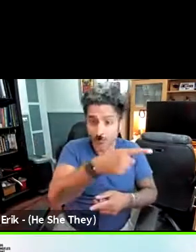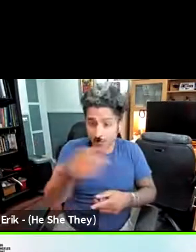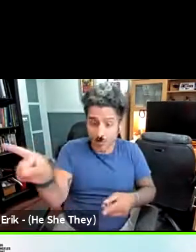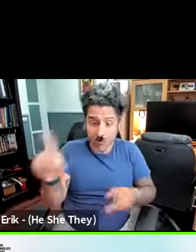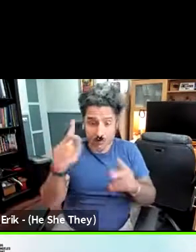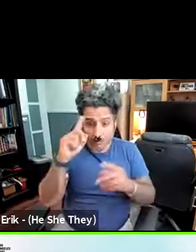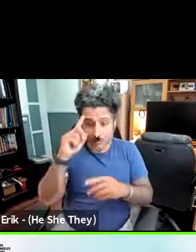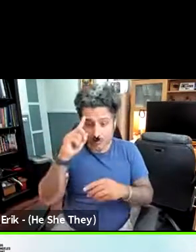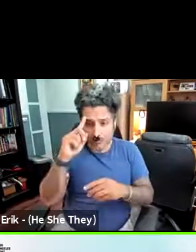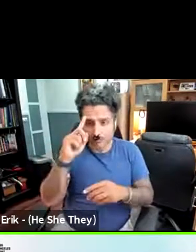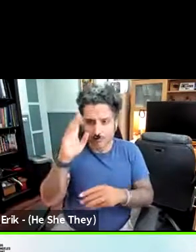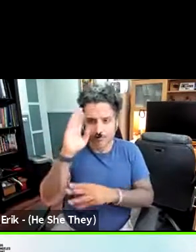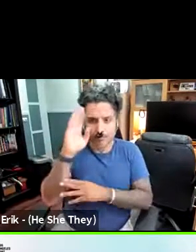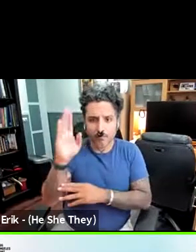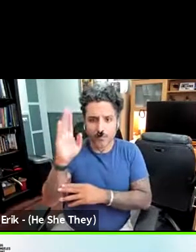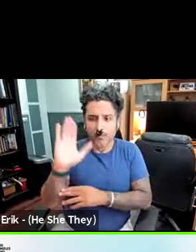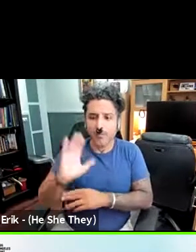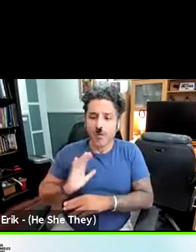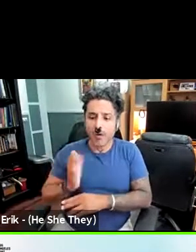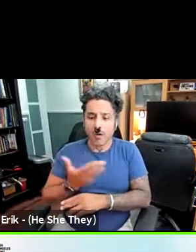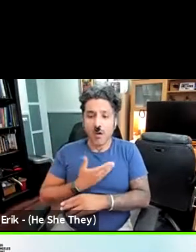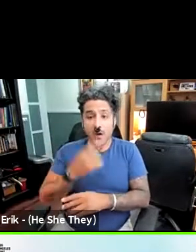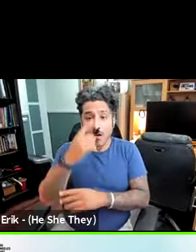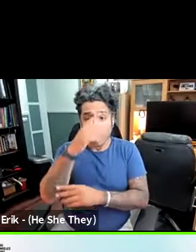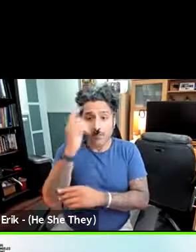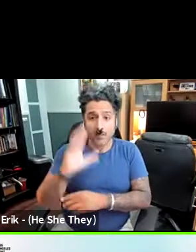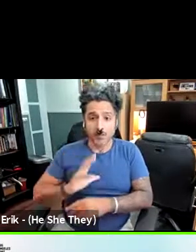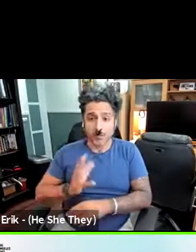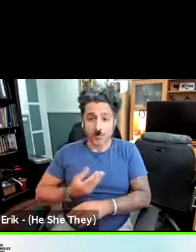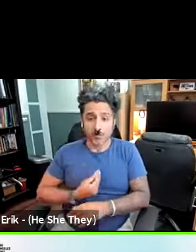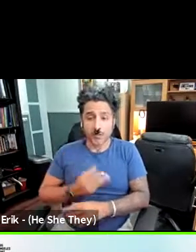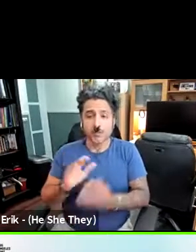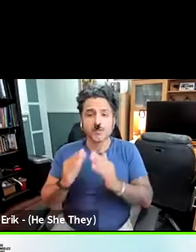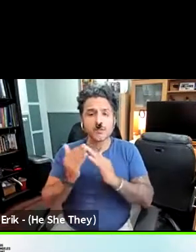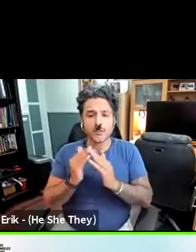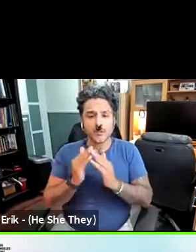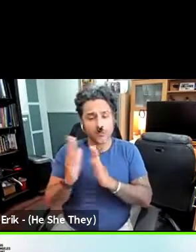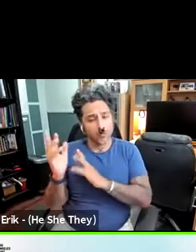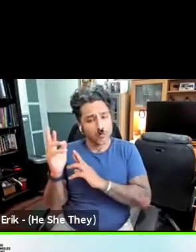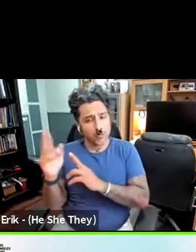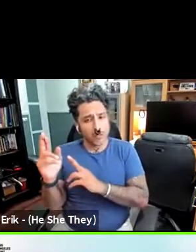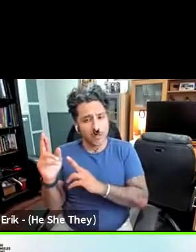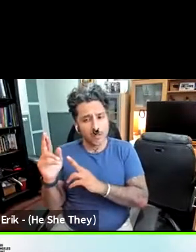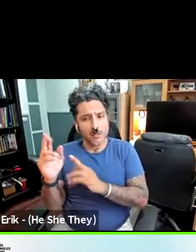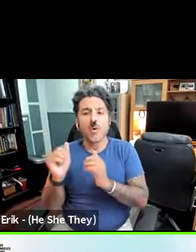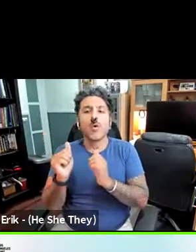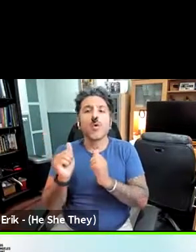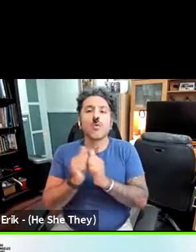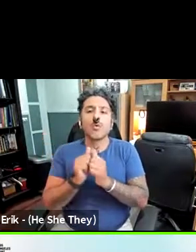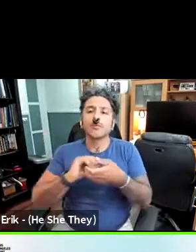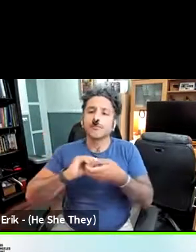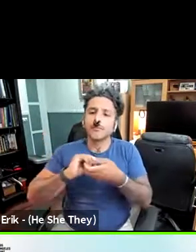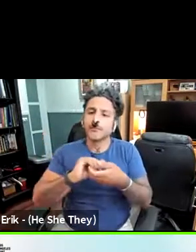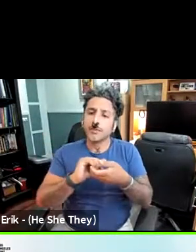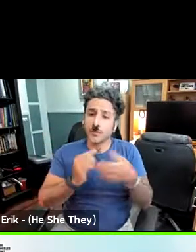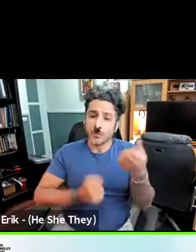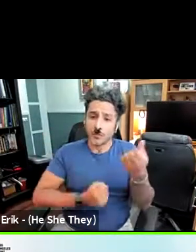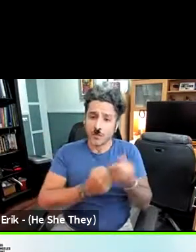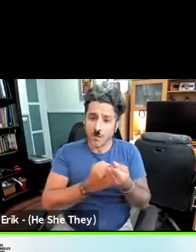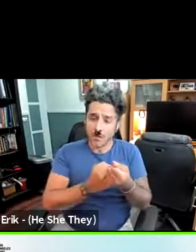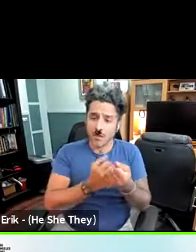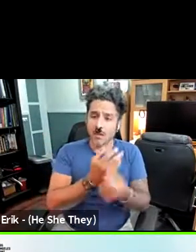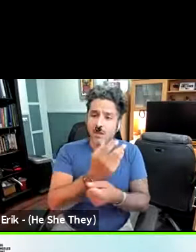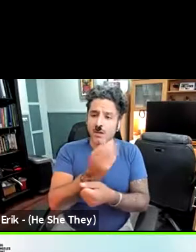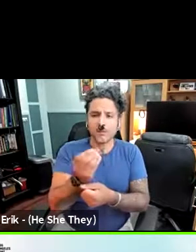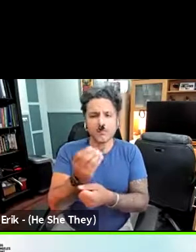future of our Black trans community with respect to mutual aid, and what does this look like in the